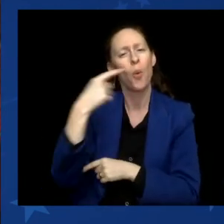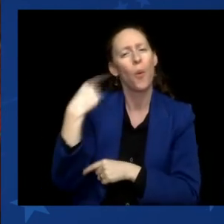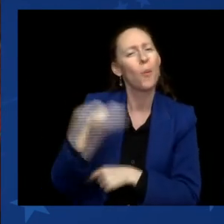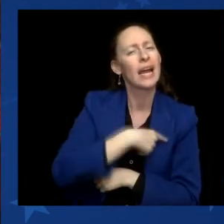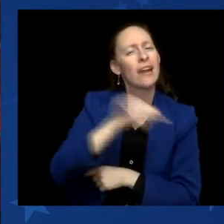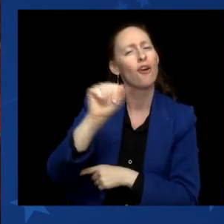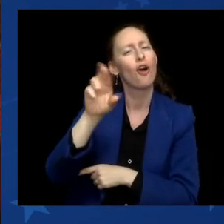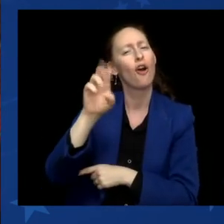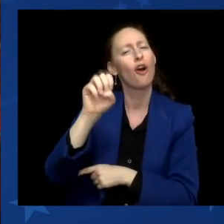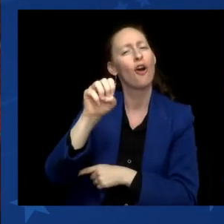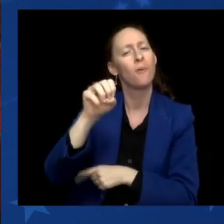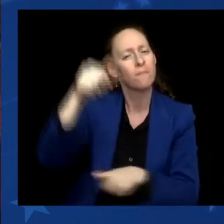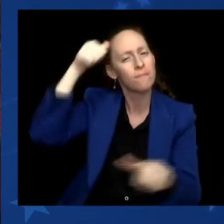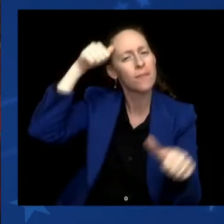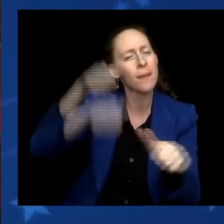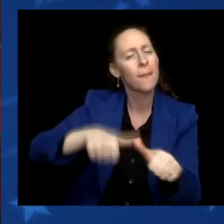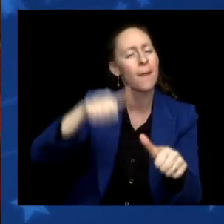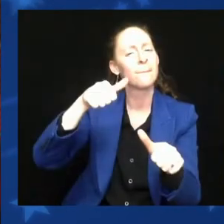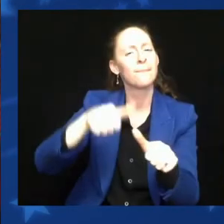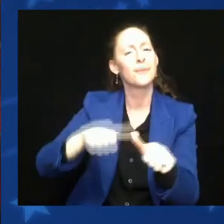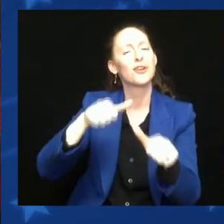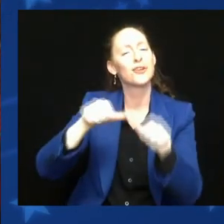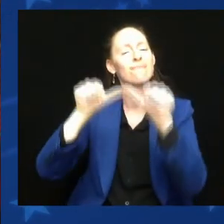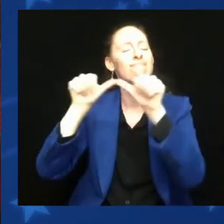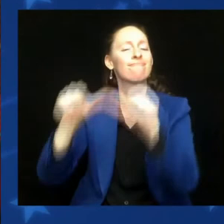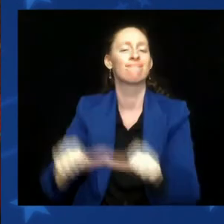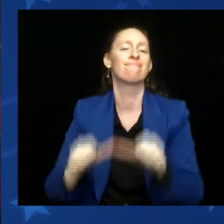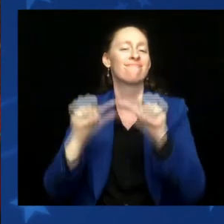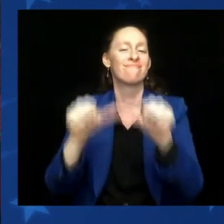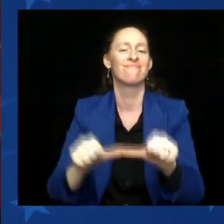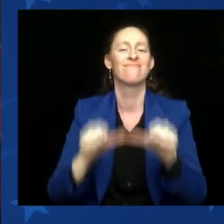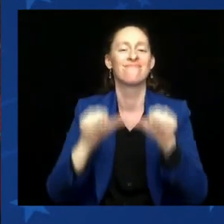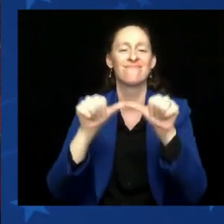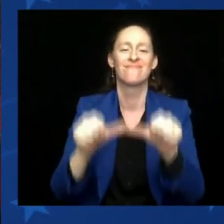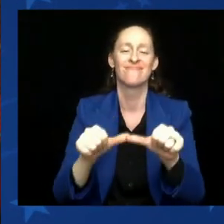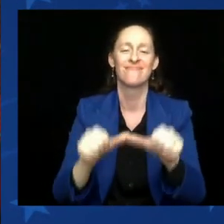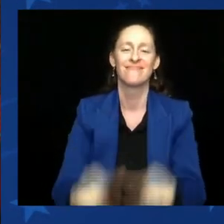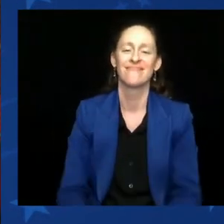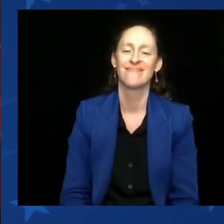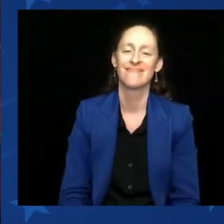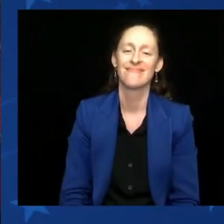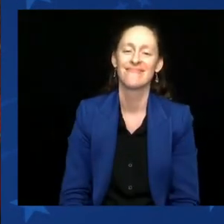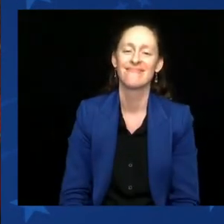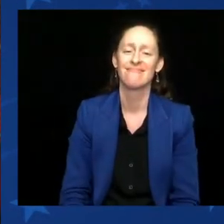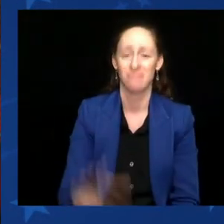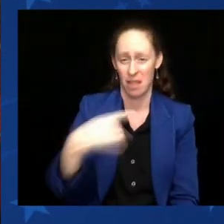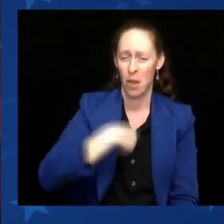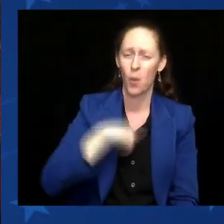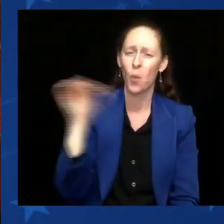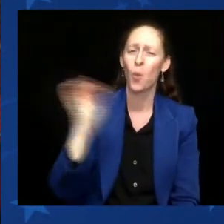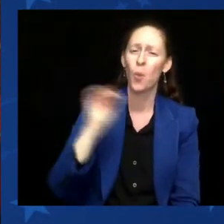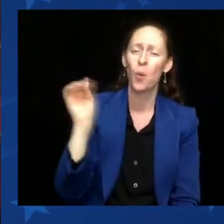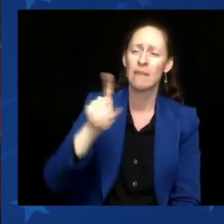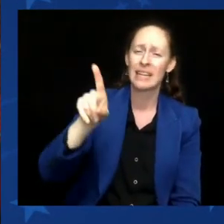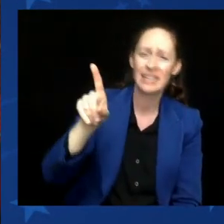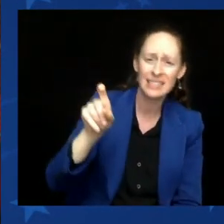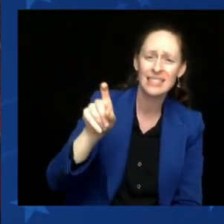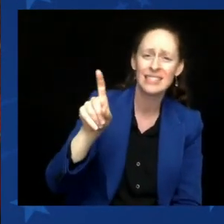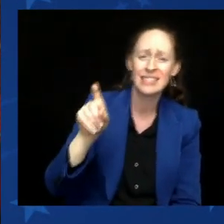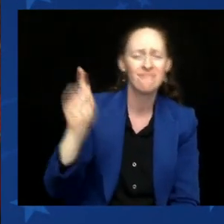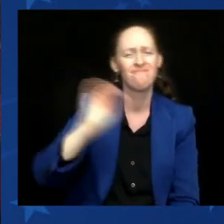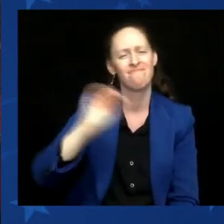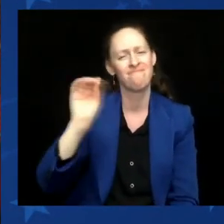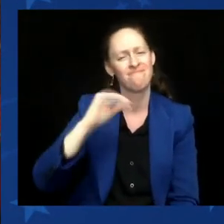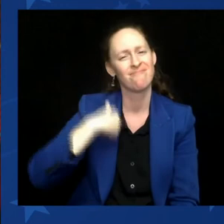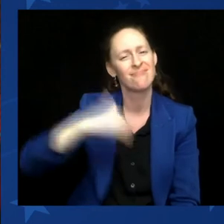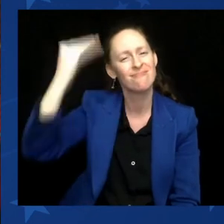be. I have no doubt, none, that this is who we will be, and that we'll